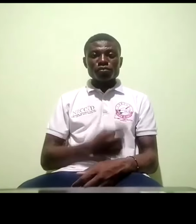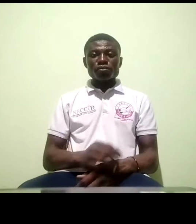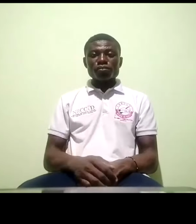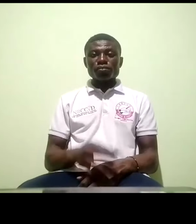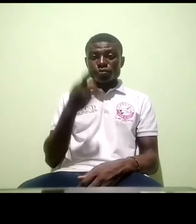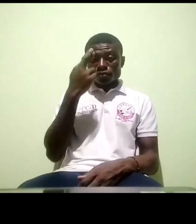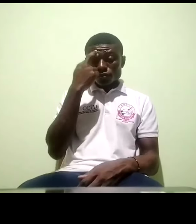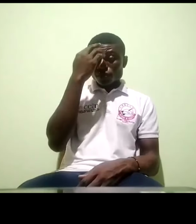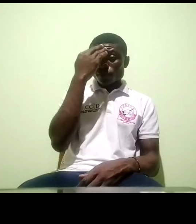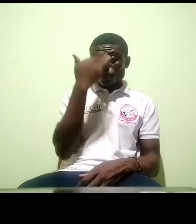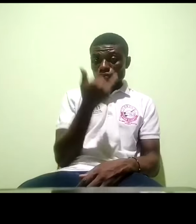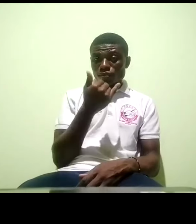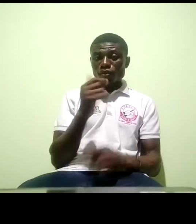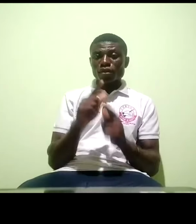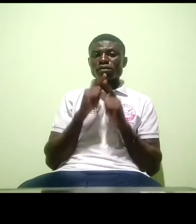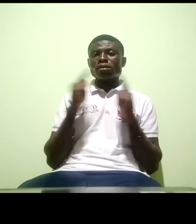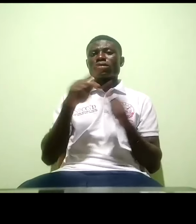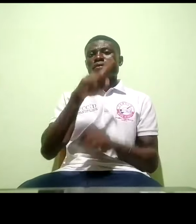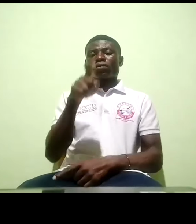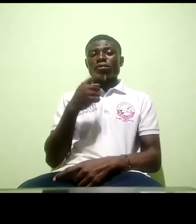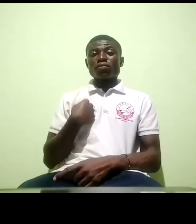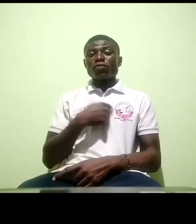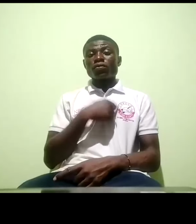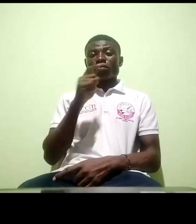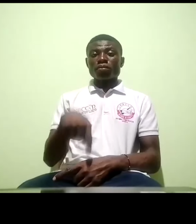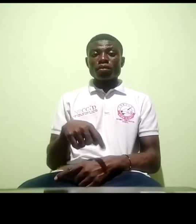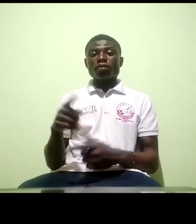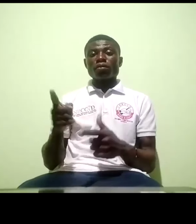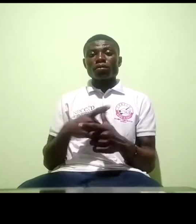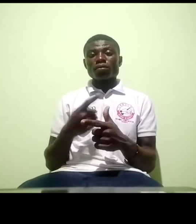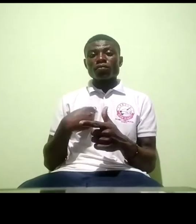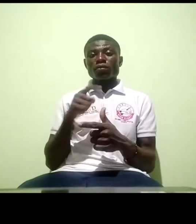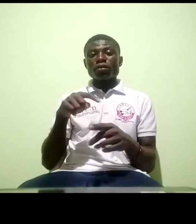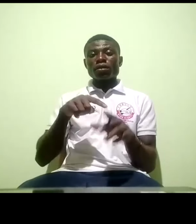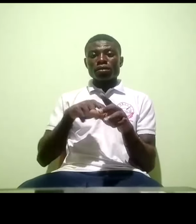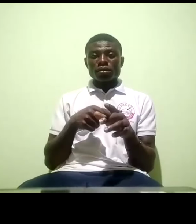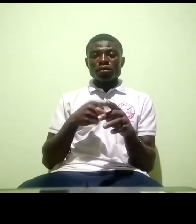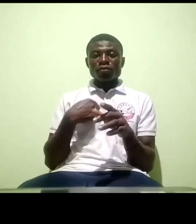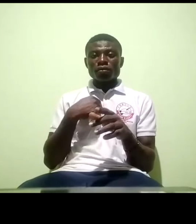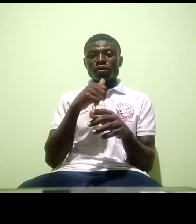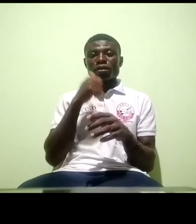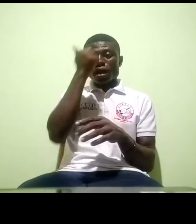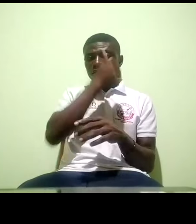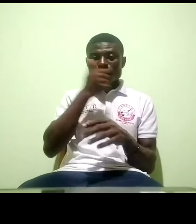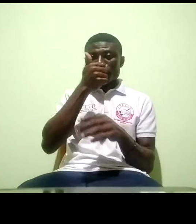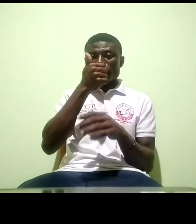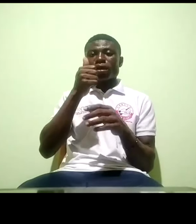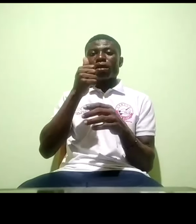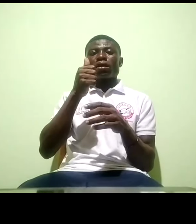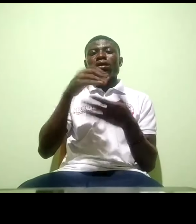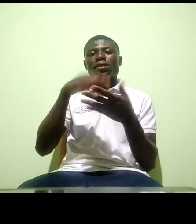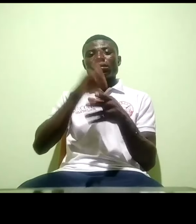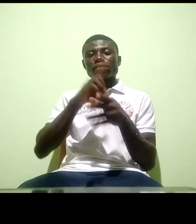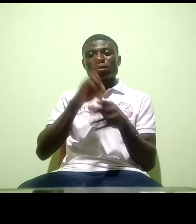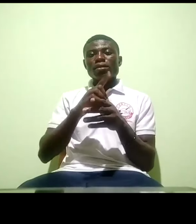a broad question, we have to, first step, what we have started taking with Africa Dyslexia Organization is that we